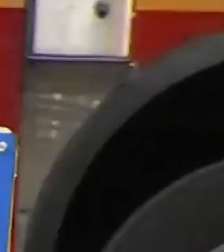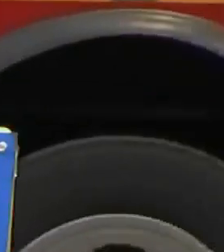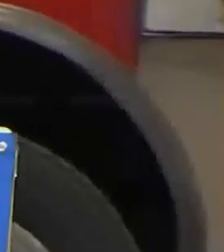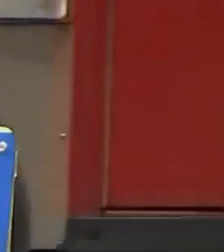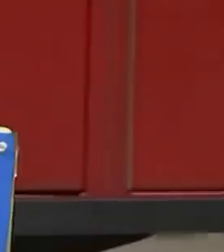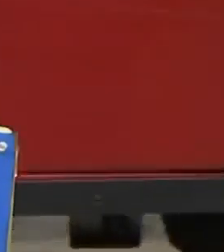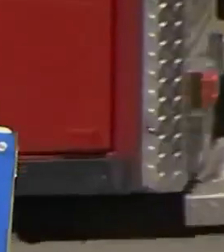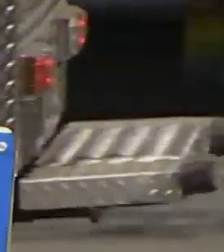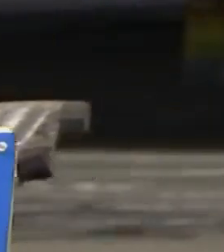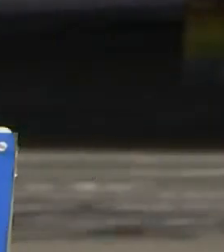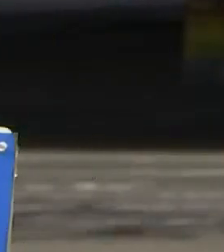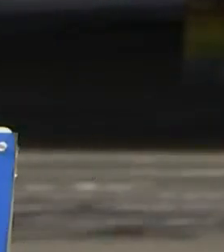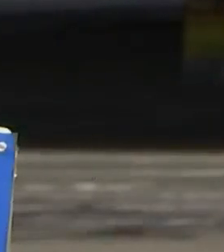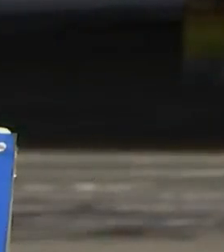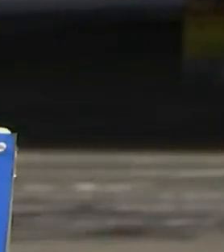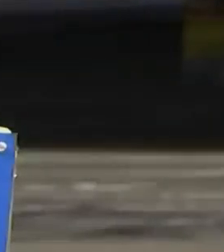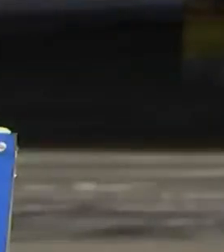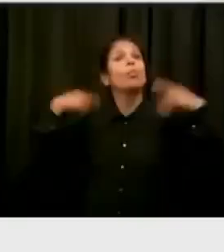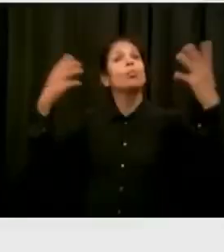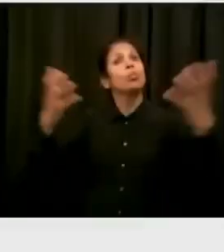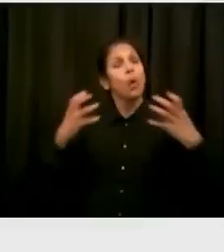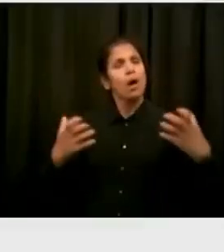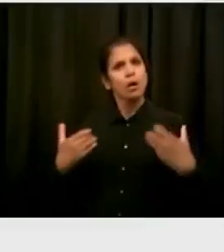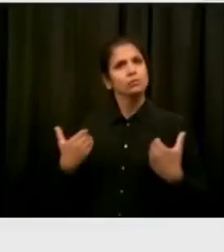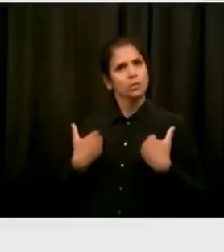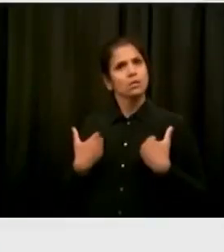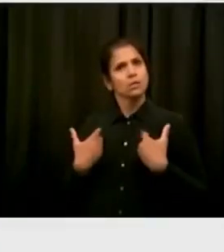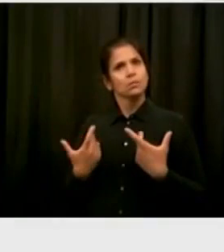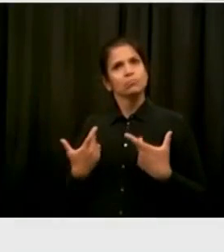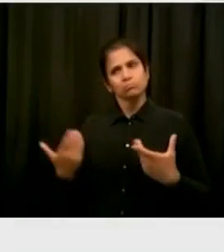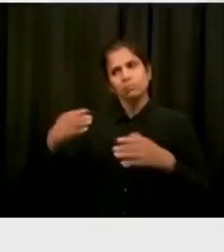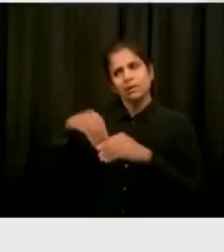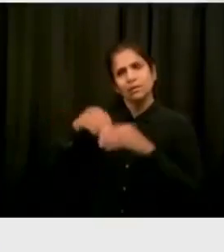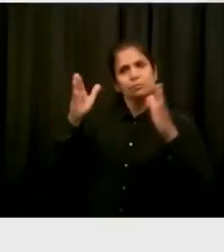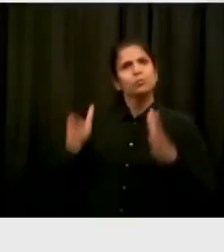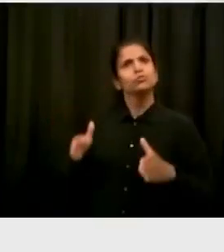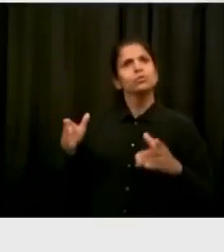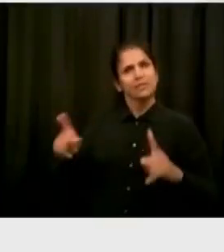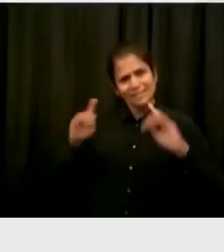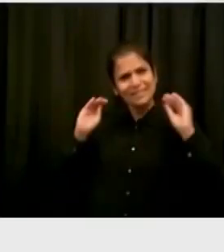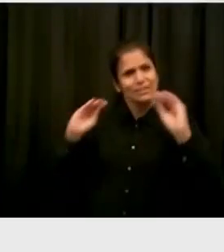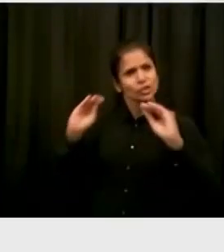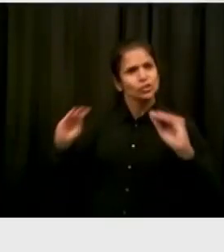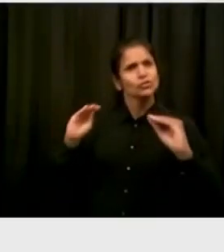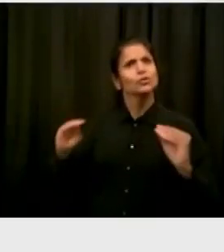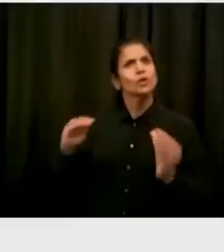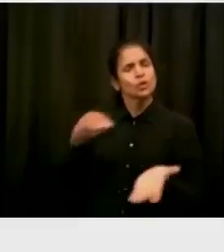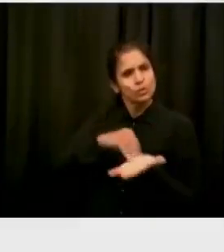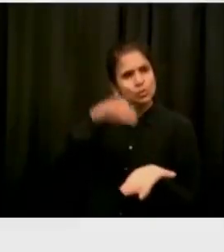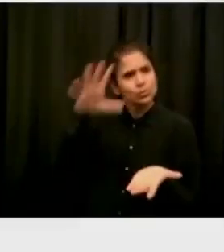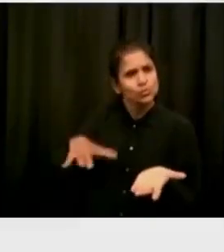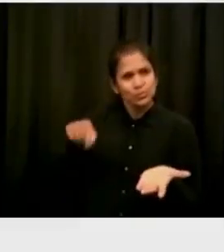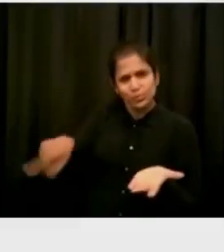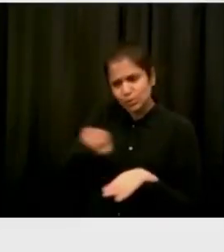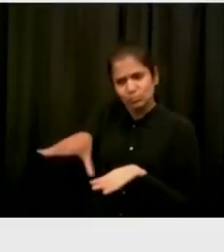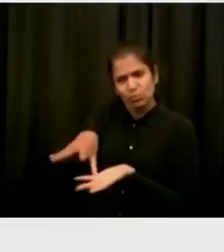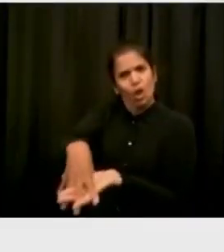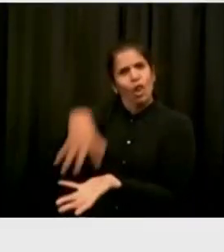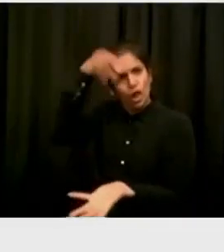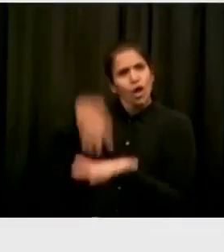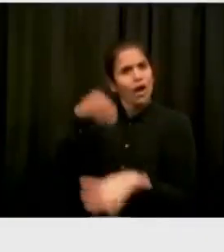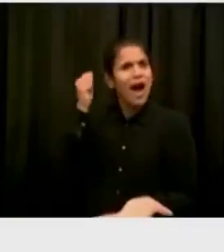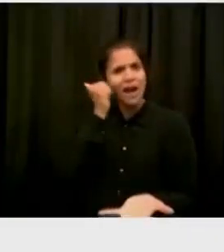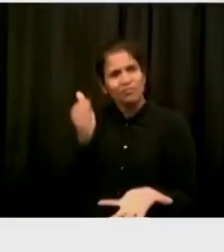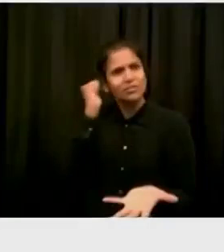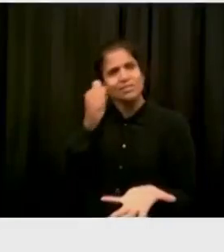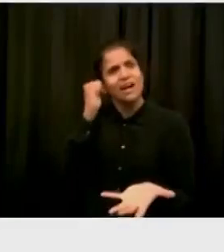citywide crisis. As we look at the first day and know that we're working through some of these staffing challenges, we're being honest with the public.